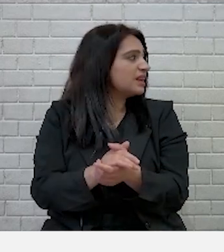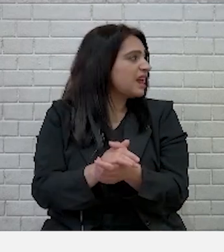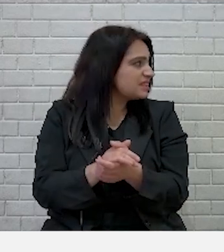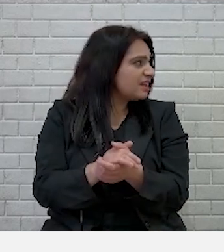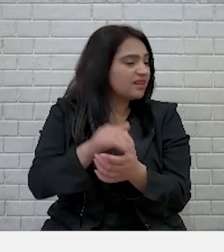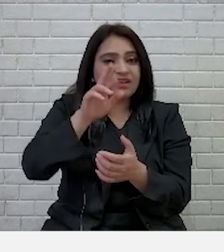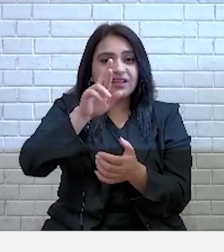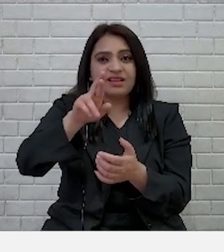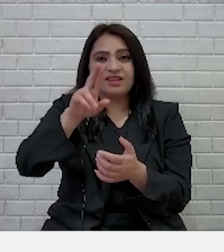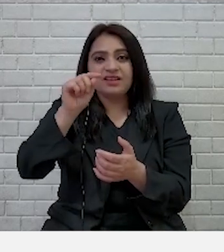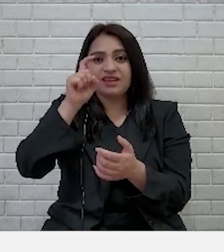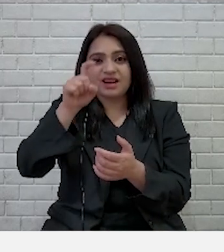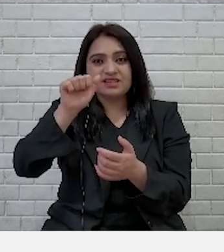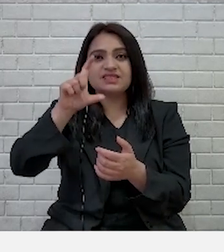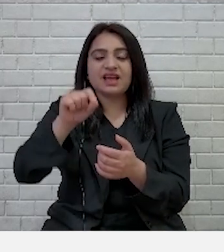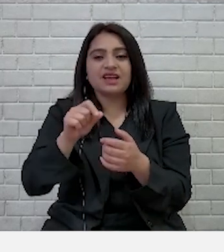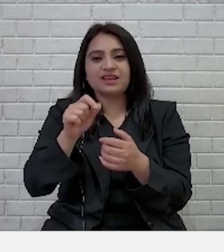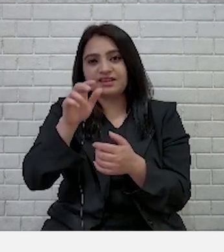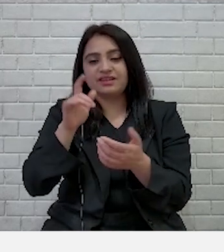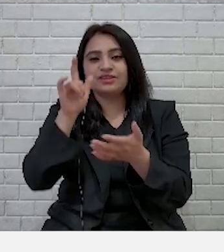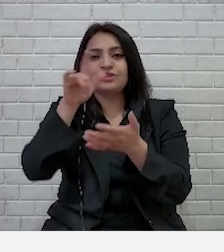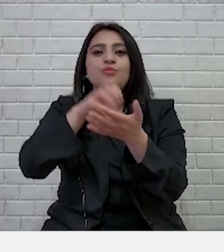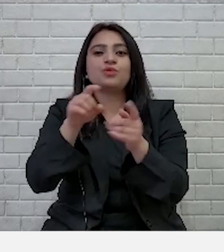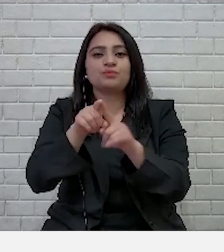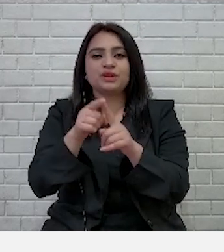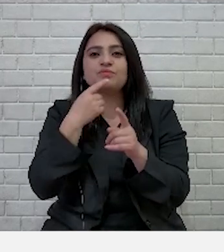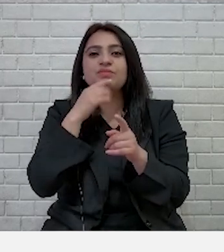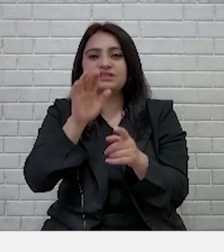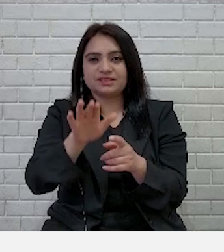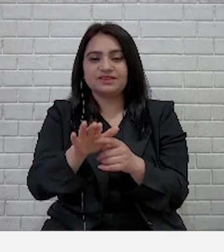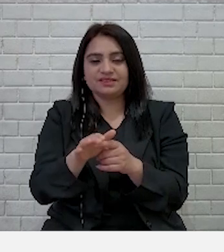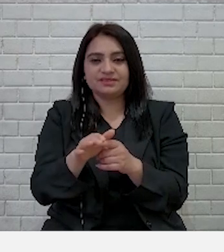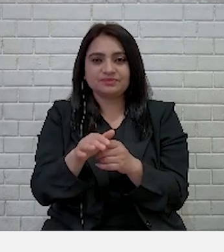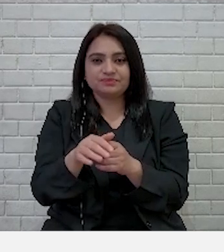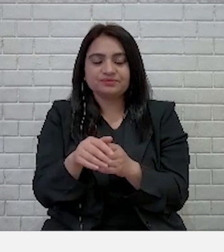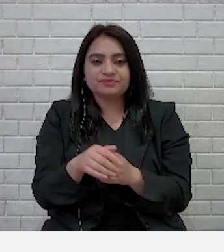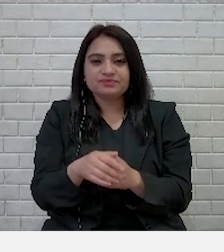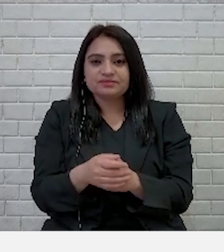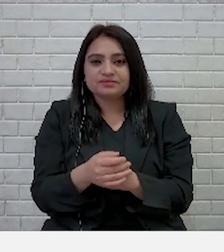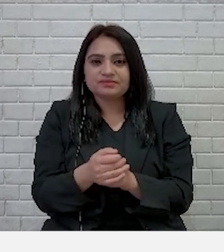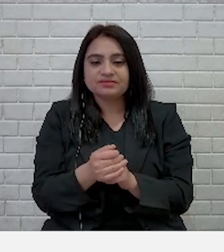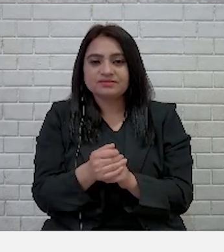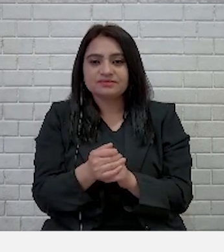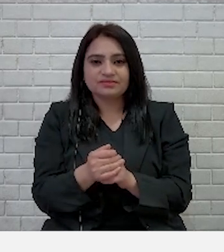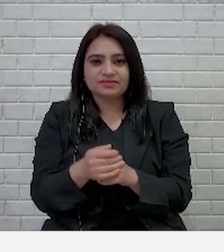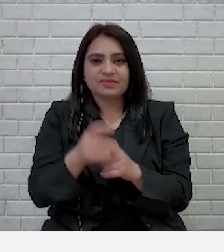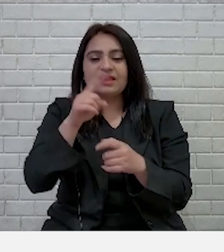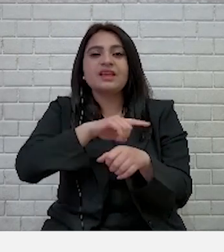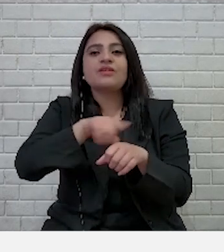Ganj from Kathmandu, it will take around 14 hours by a bus and one hour approximately by flight.